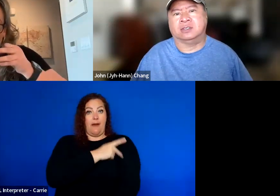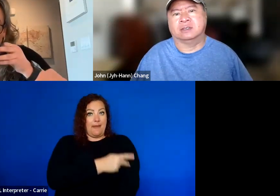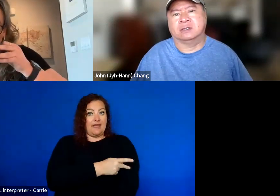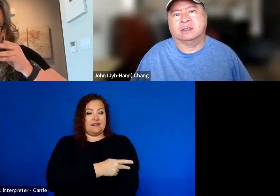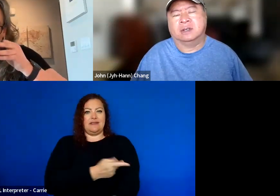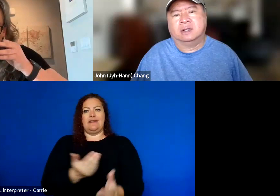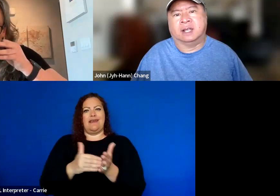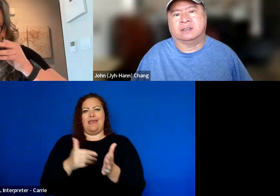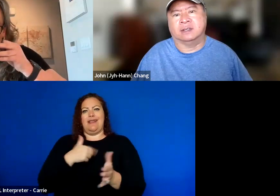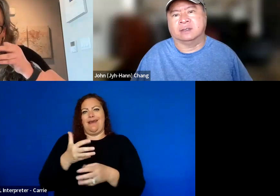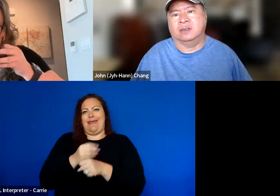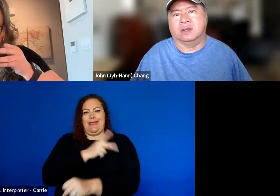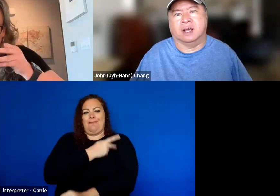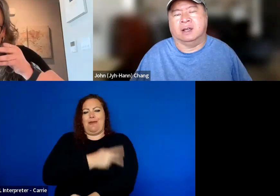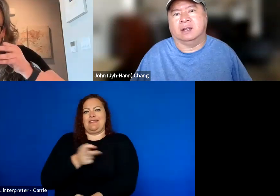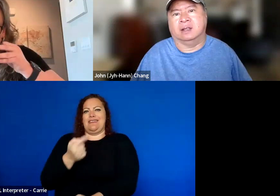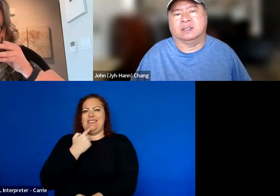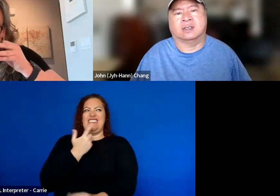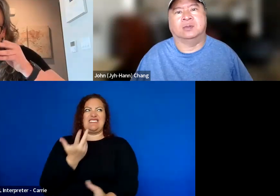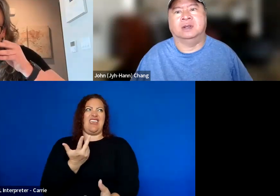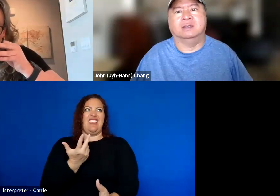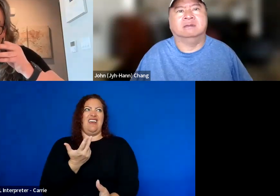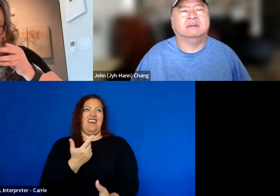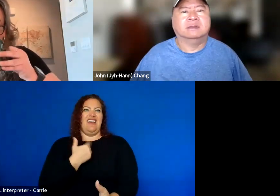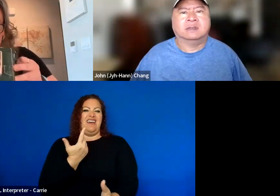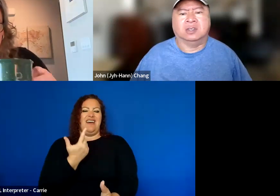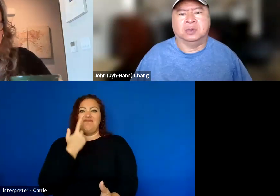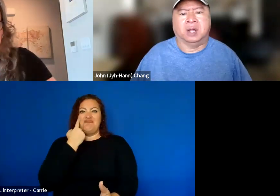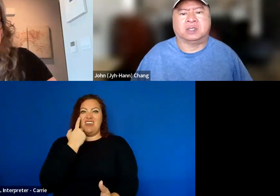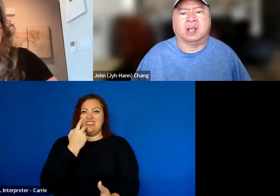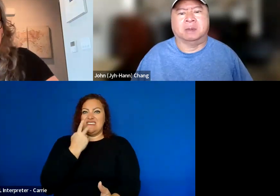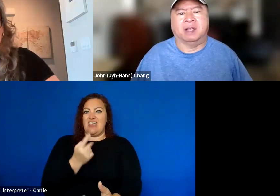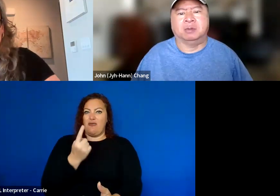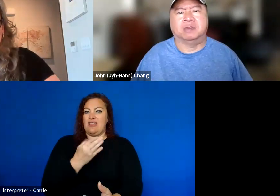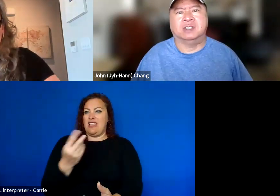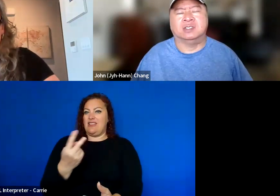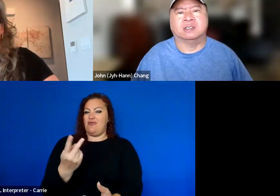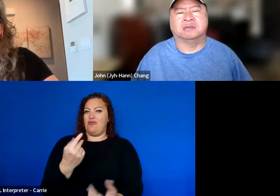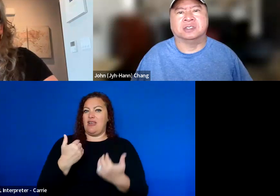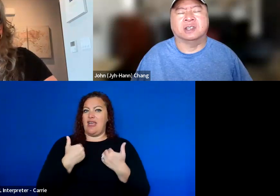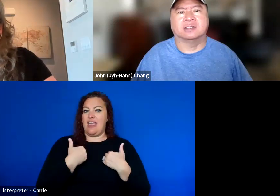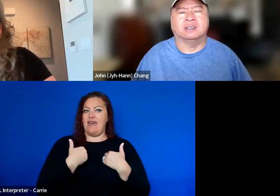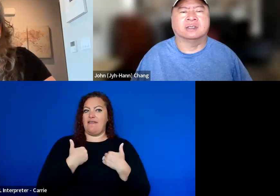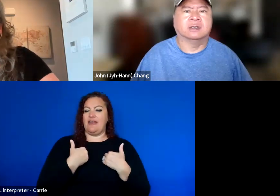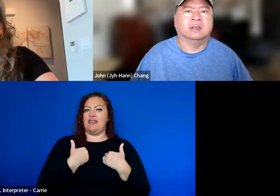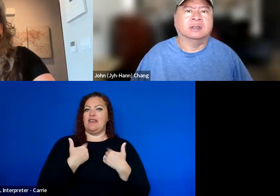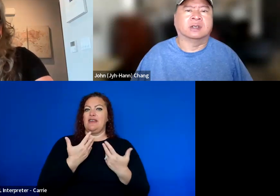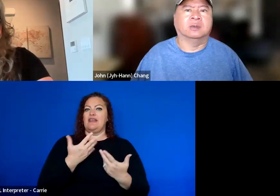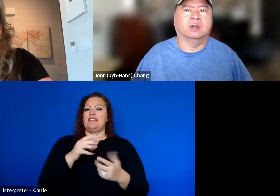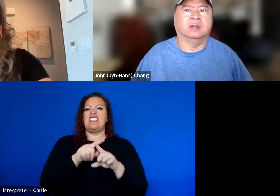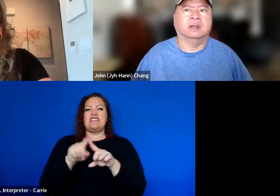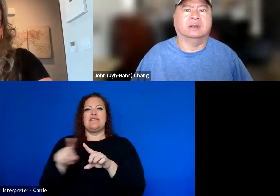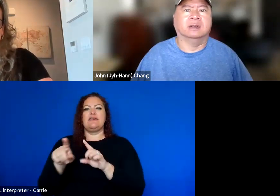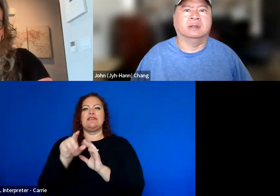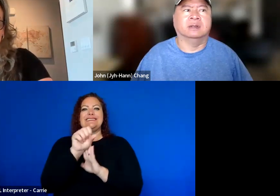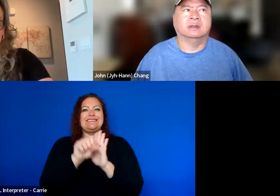get patients that says, look, I just saw one you and I were talking about having privileges in different states. I just saw